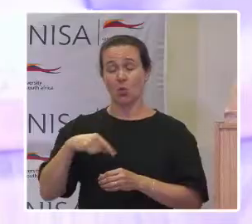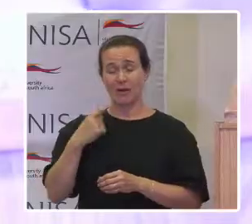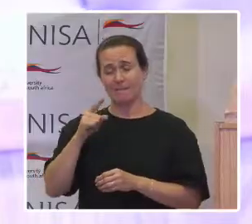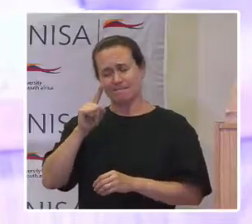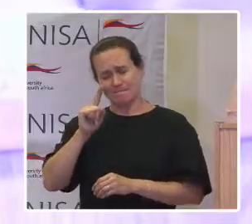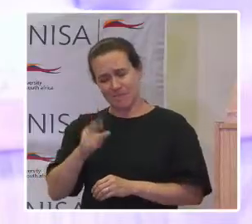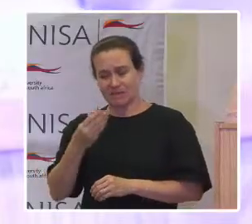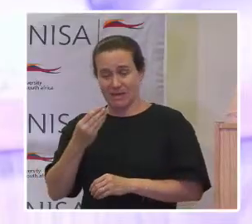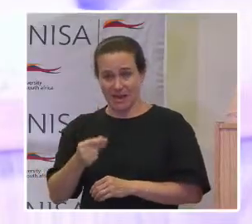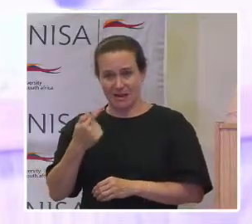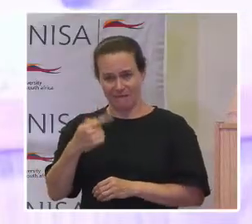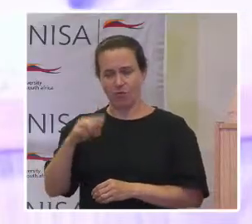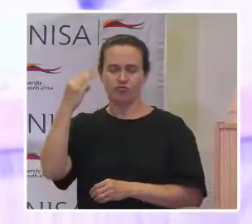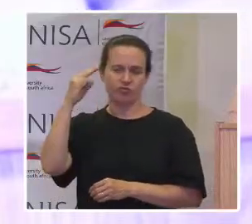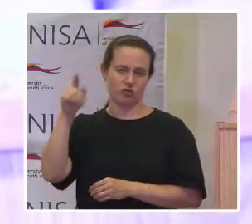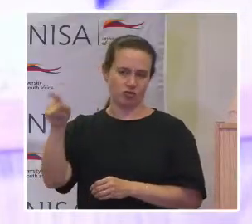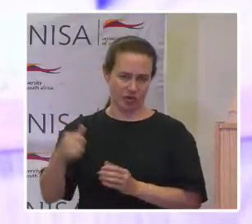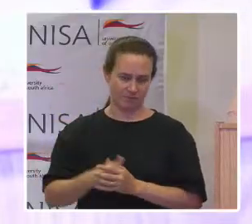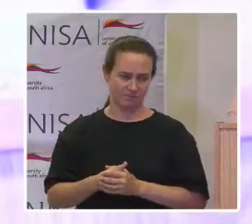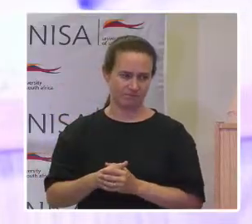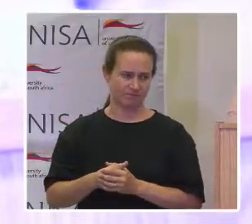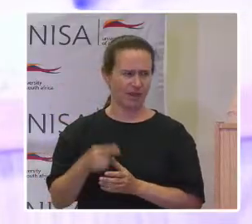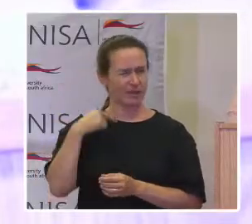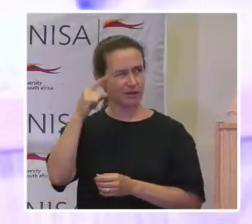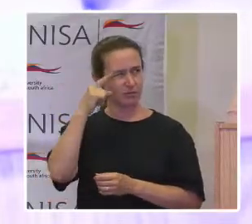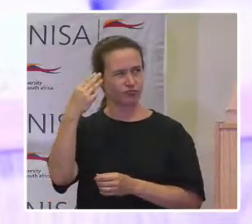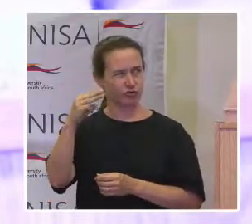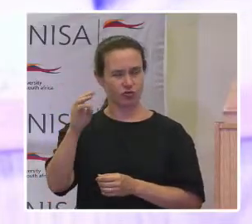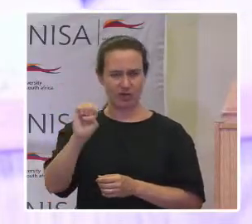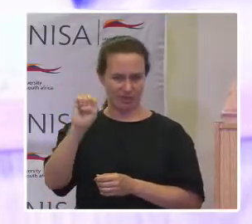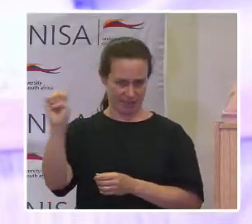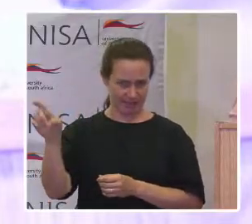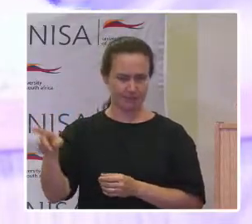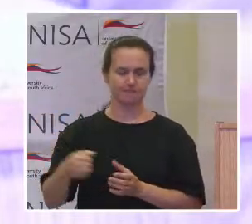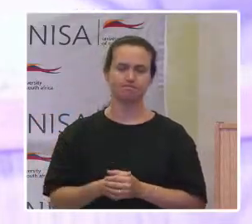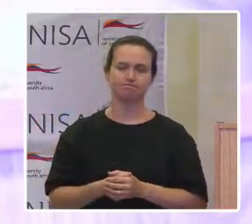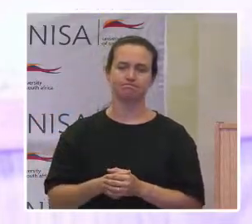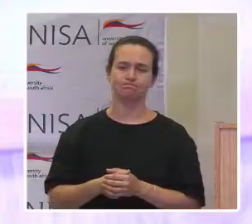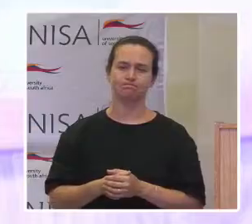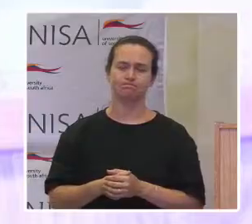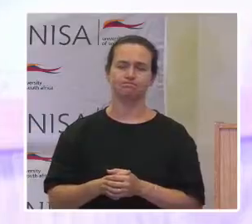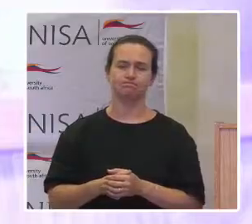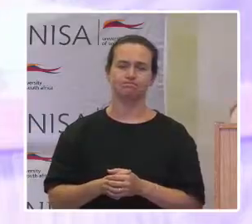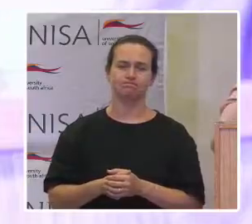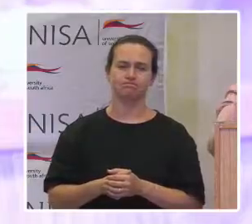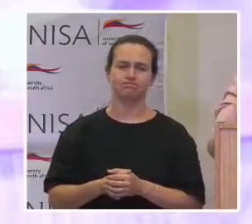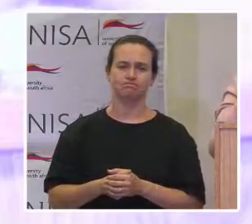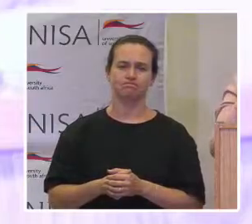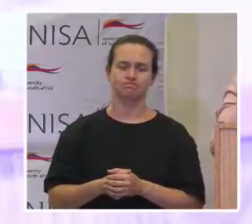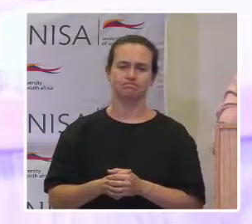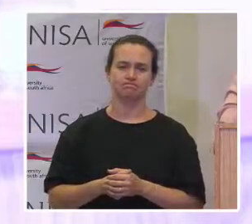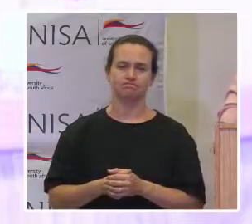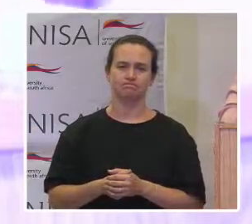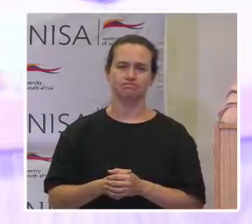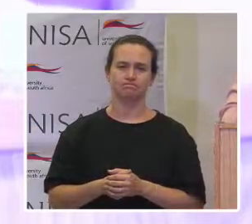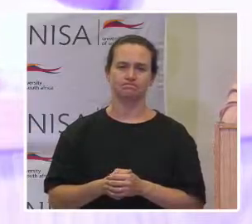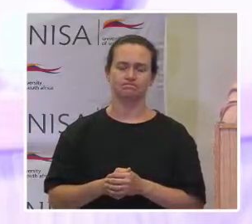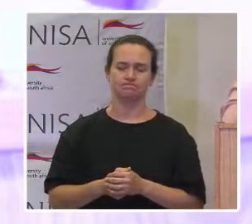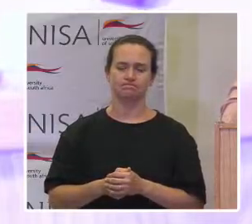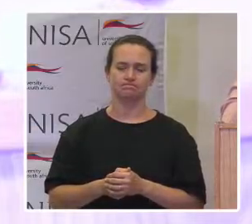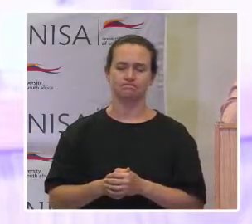for Pretoria. I think it's Pretoria East. And when you look at it, there's this particular